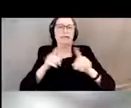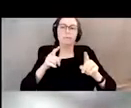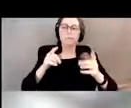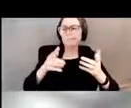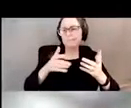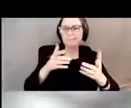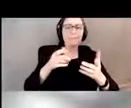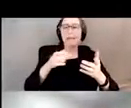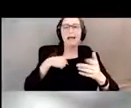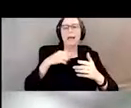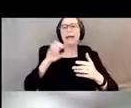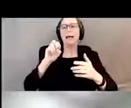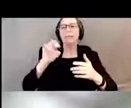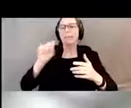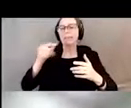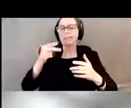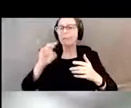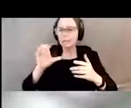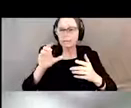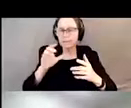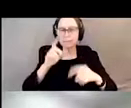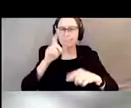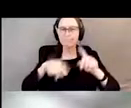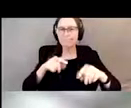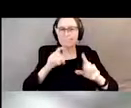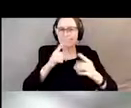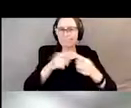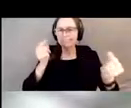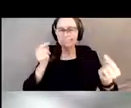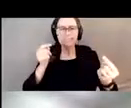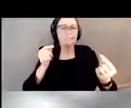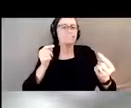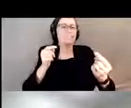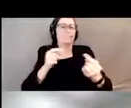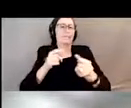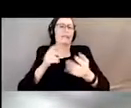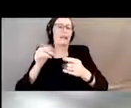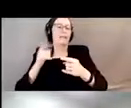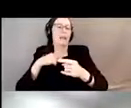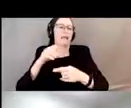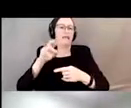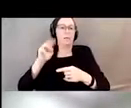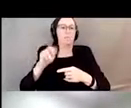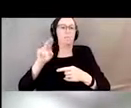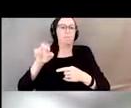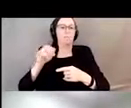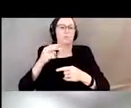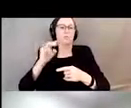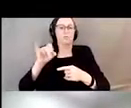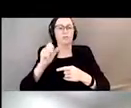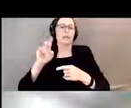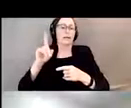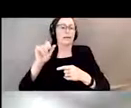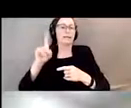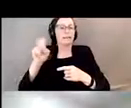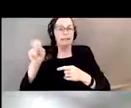what's the overall organization, and there's money and weapons being funneled into that, and then they funnel it into these smaller groups. But there is no